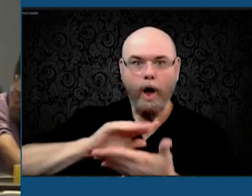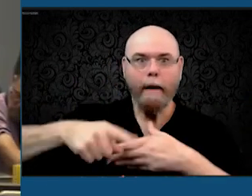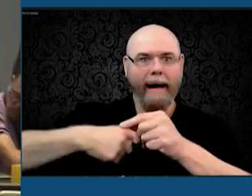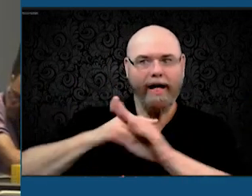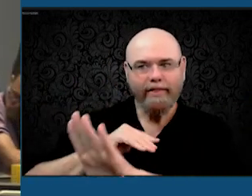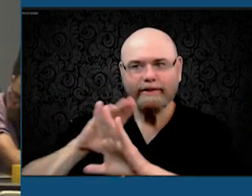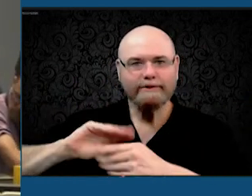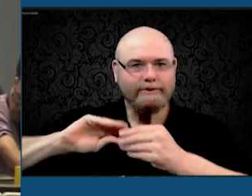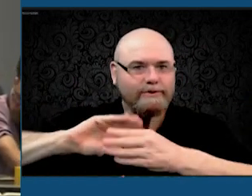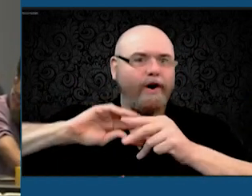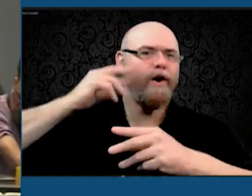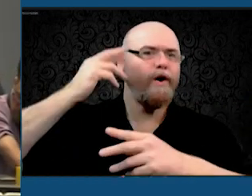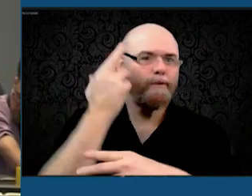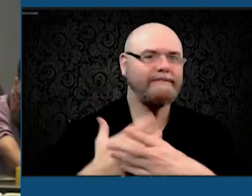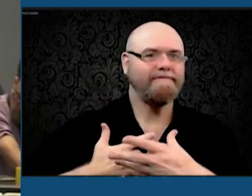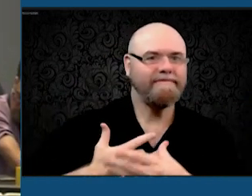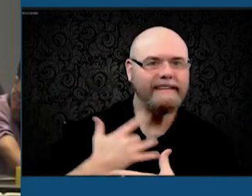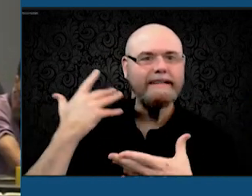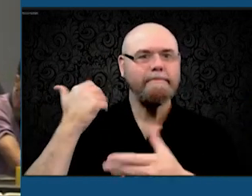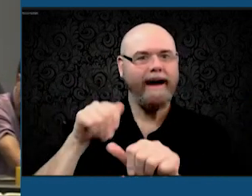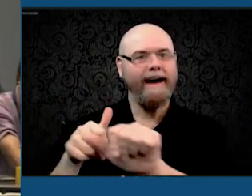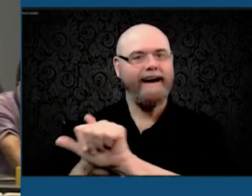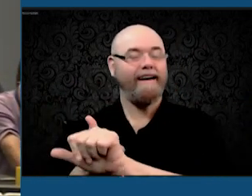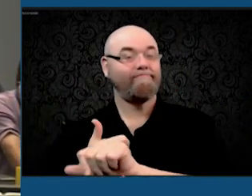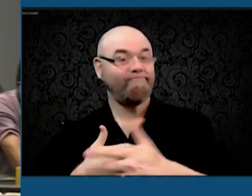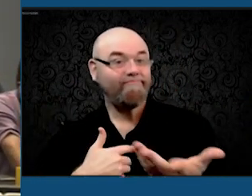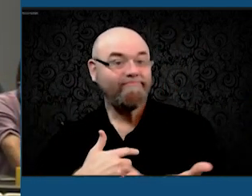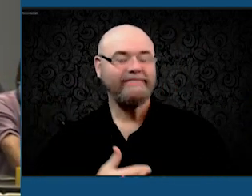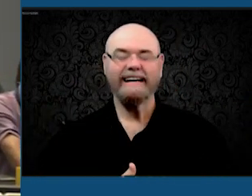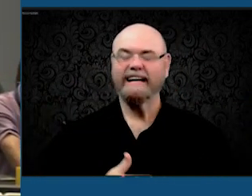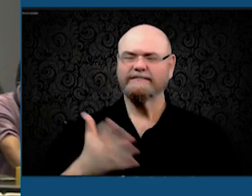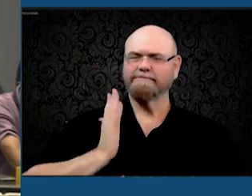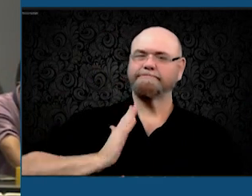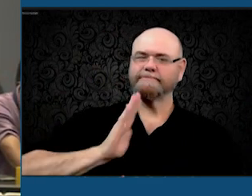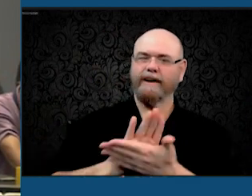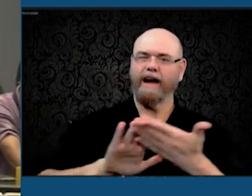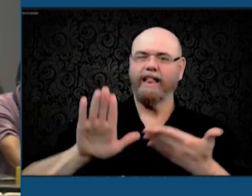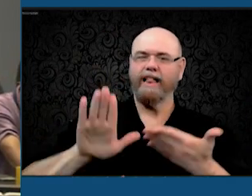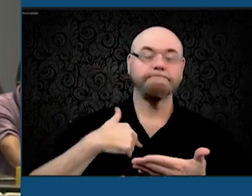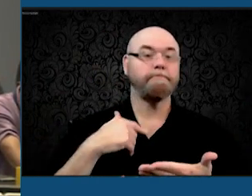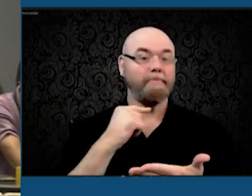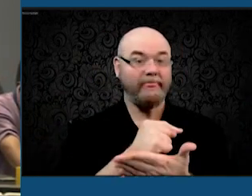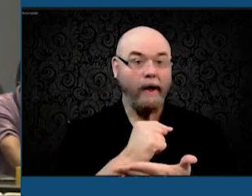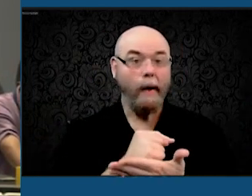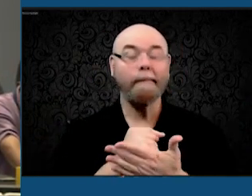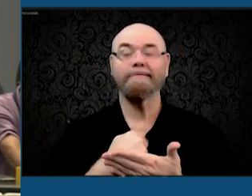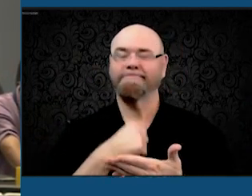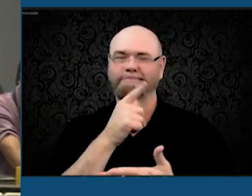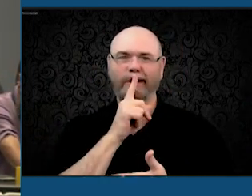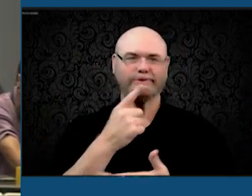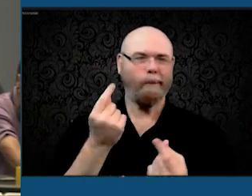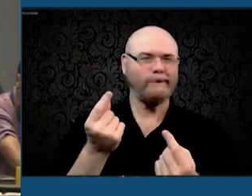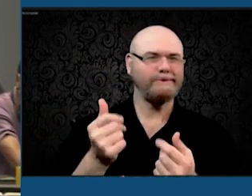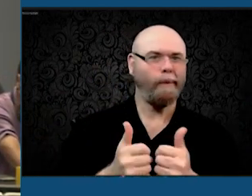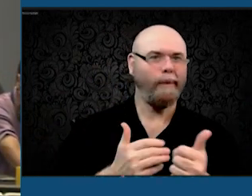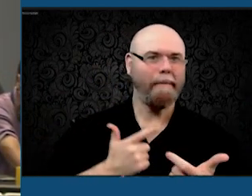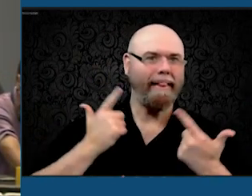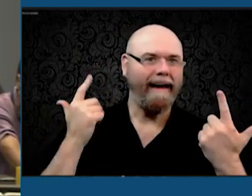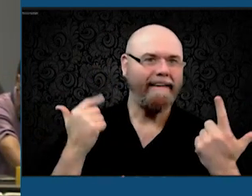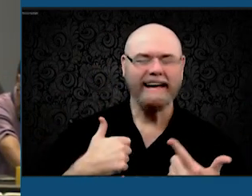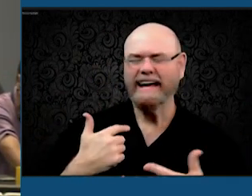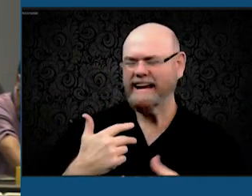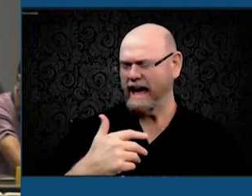college, I was not sure what I was going to do with my life, and I was in therapy, and I was reading all these self-help books, and all of a sudden